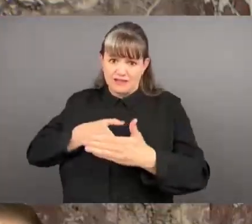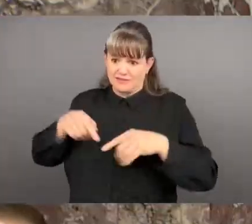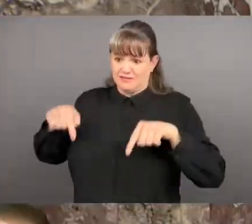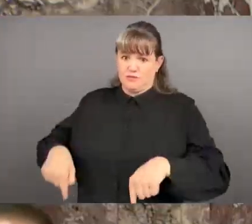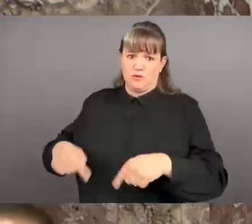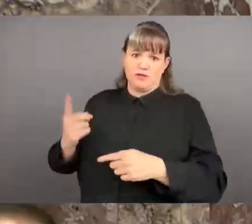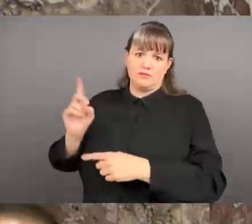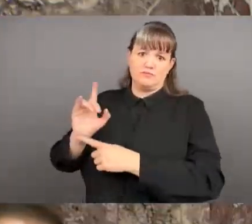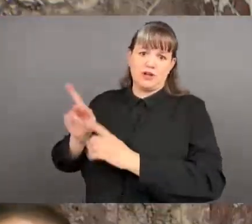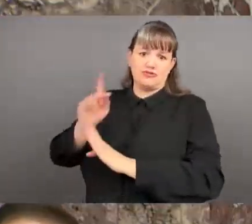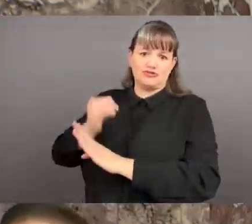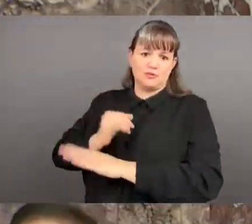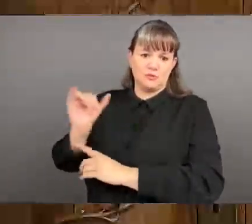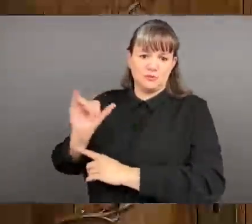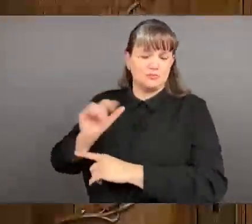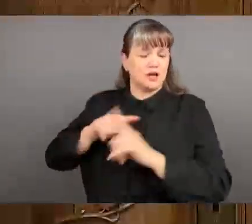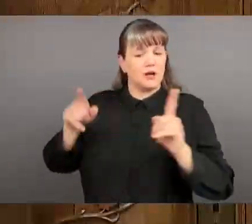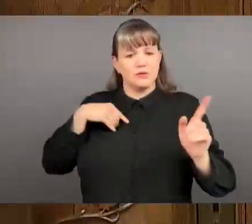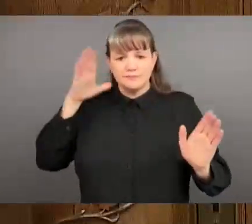change.